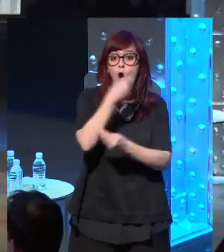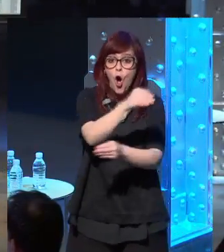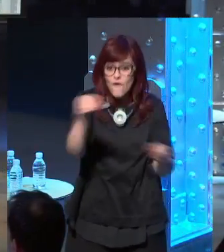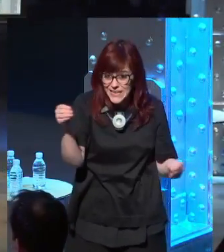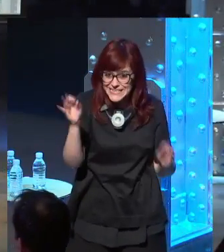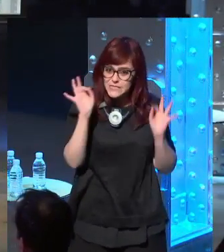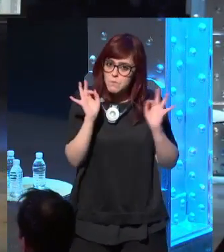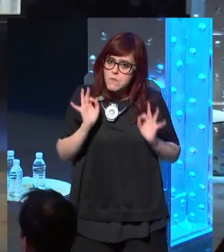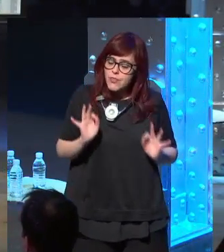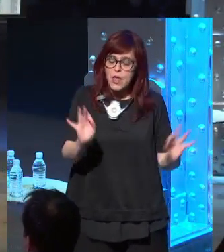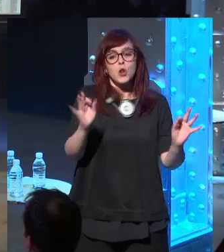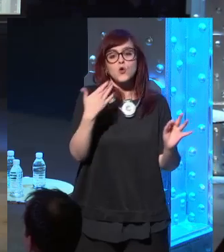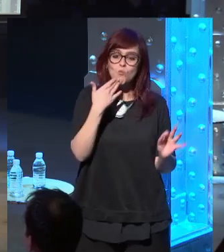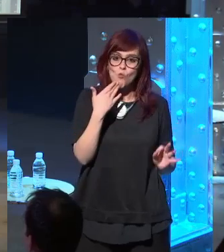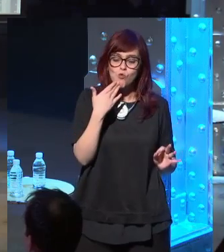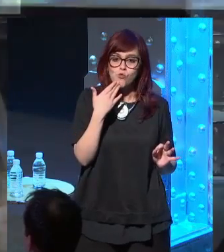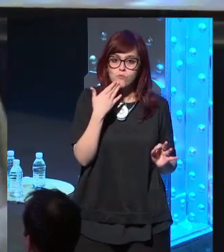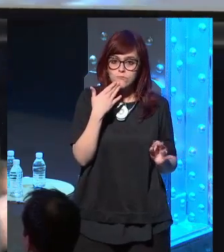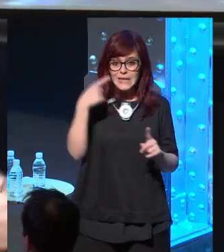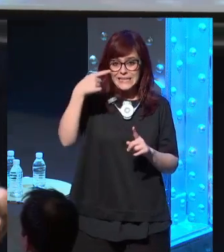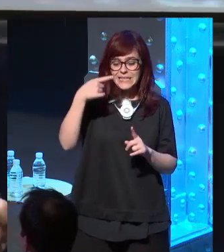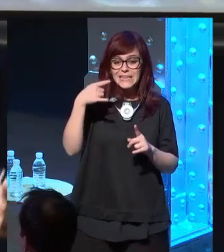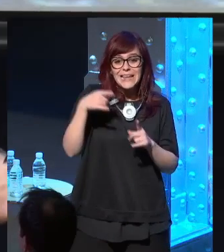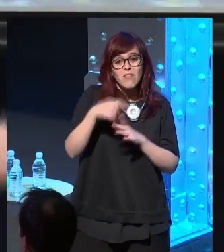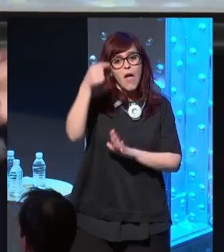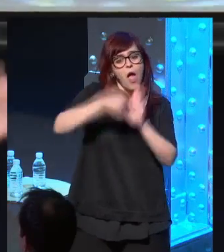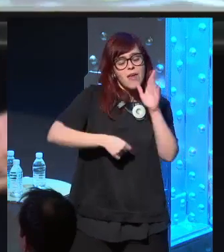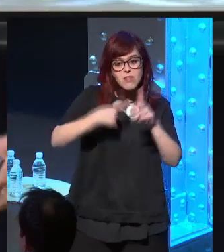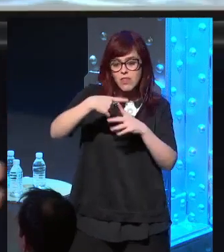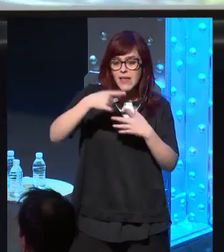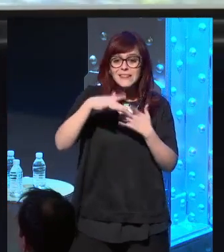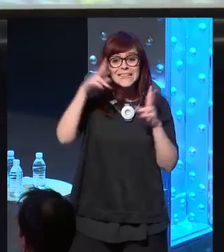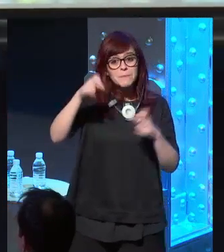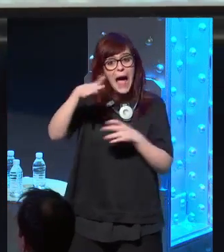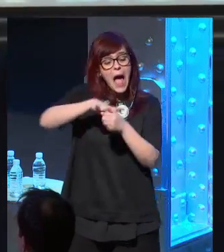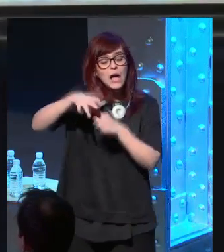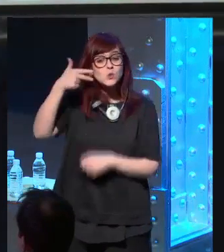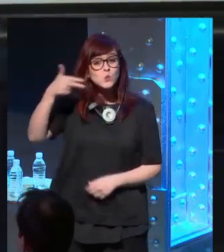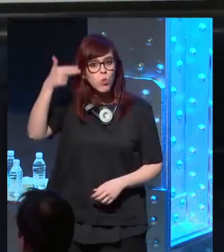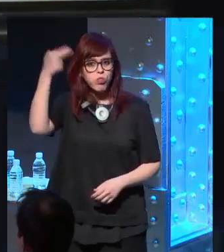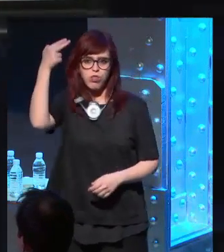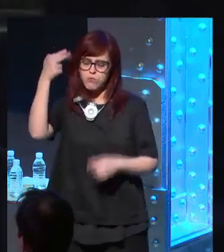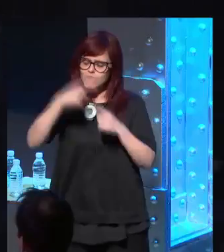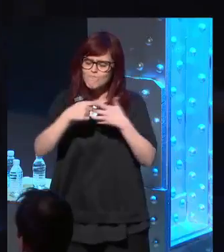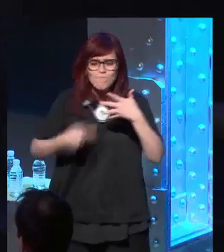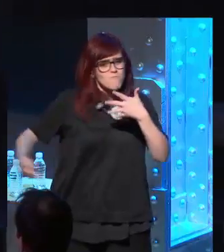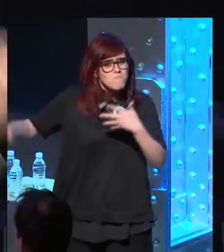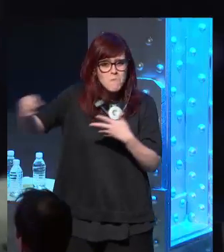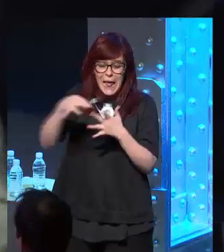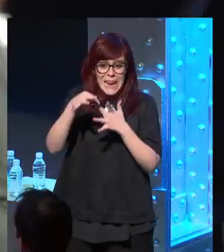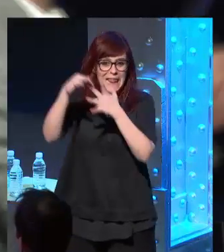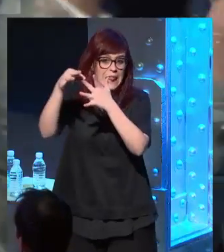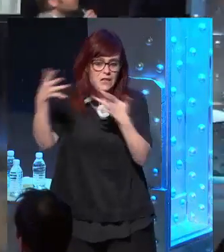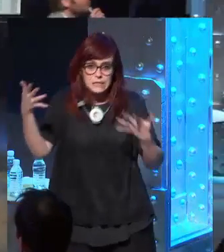They have the highest suicide rate in OECD. They have a non-existent work-life balance.